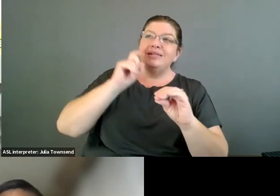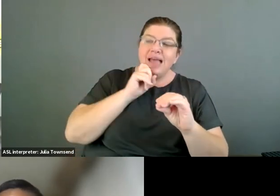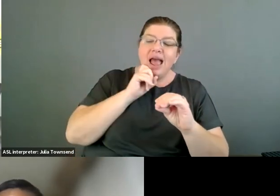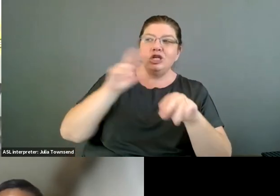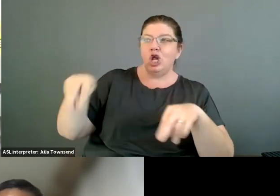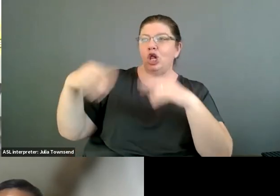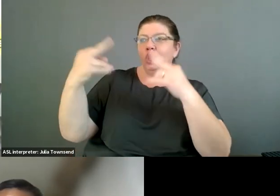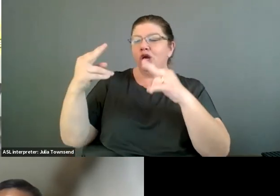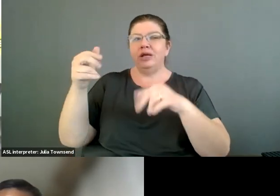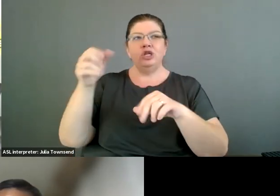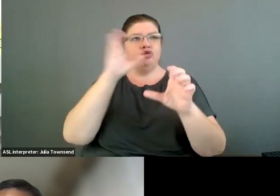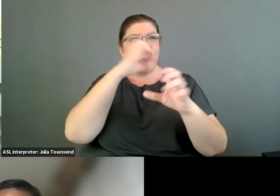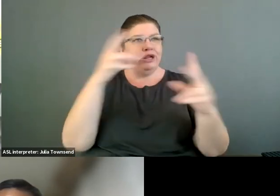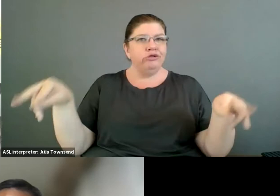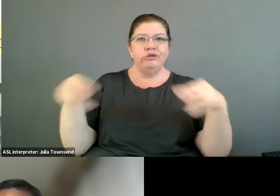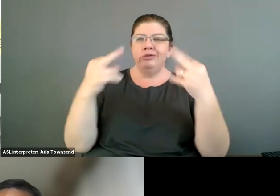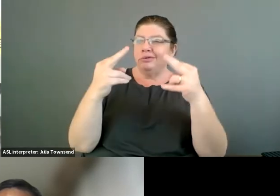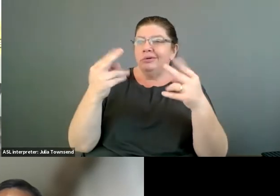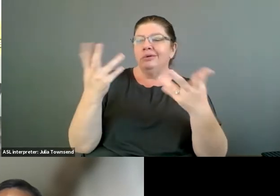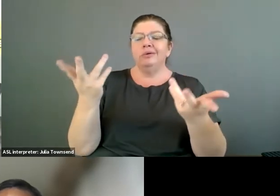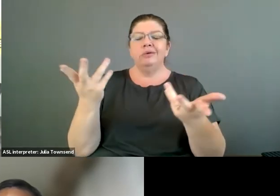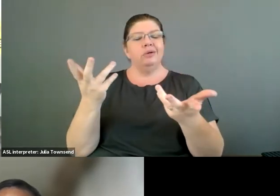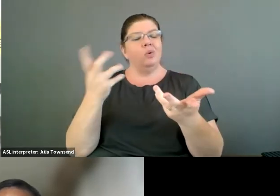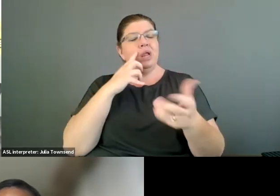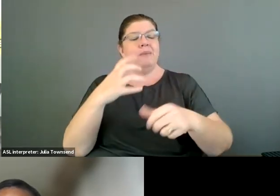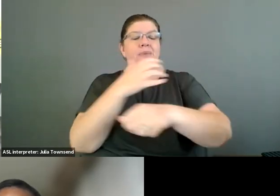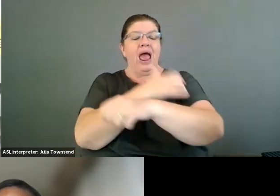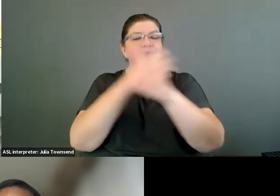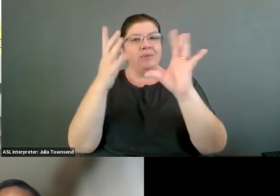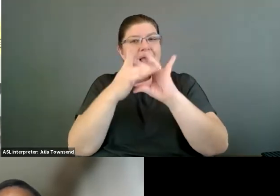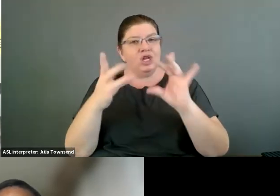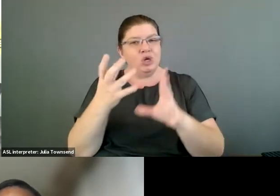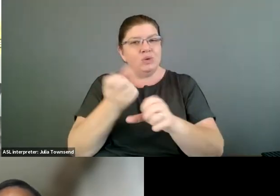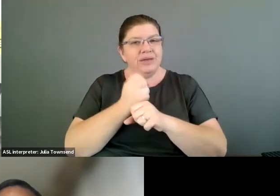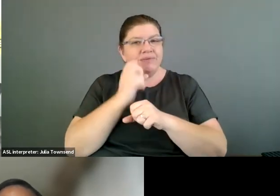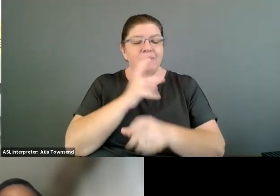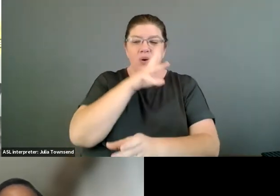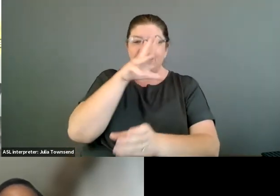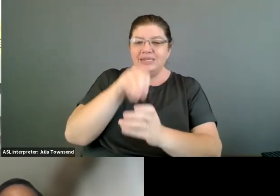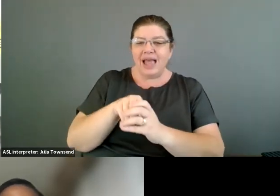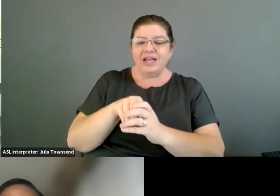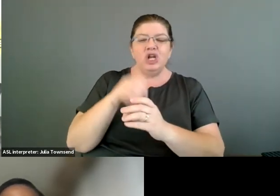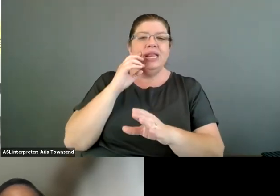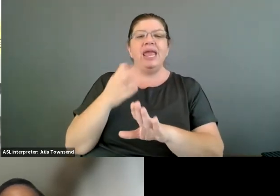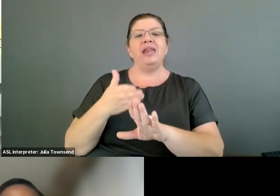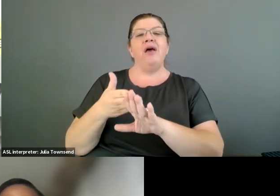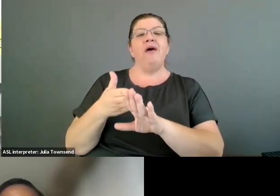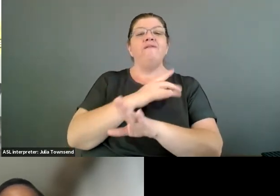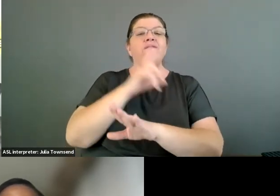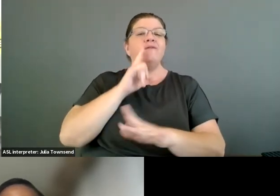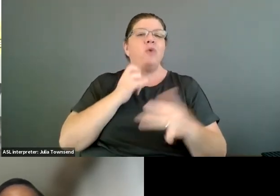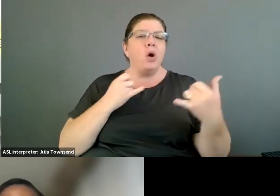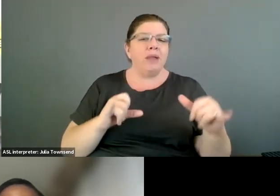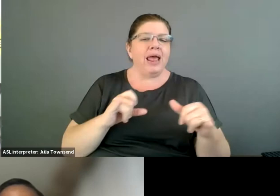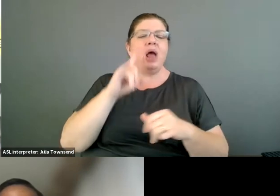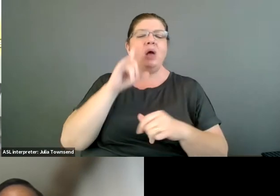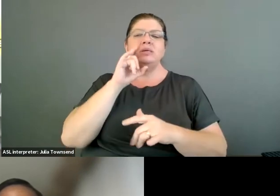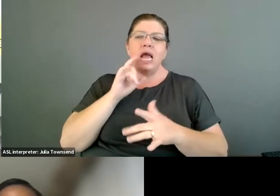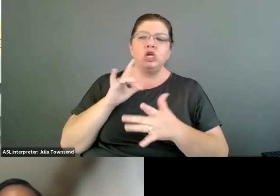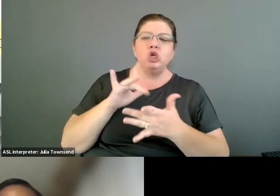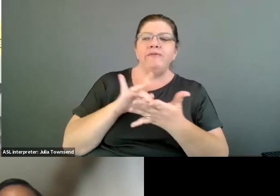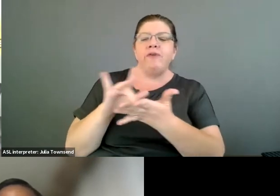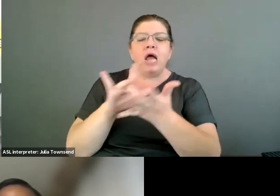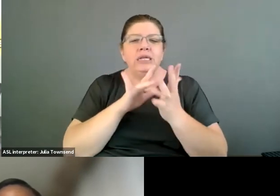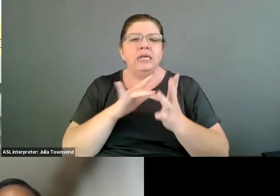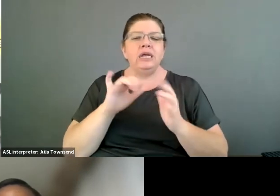between strangers. Select one or two of the most powerful messages you've received about engaging in foreplay or sexual fondling and write down how